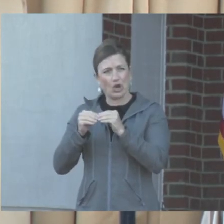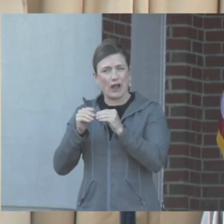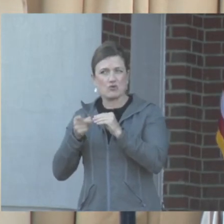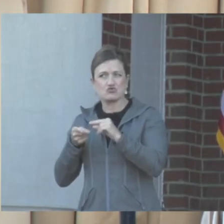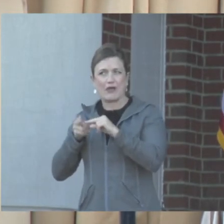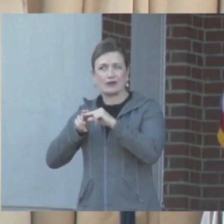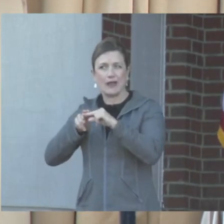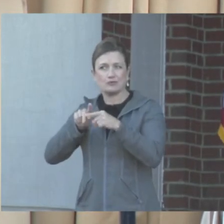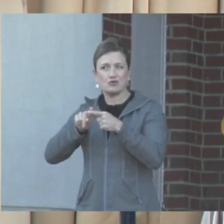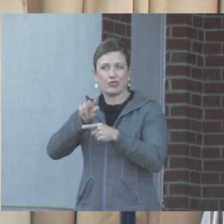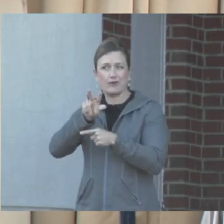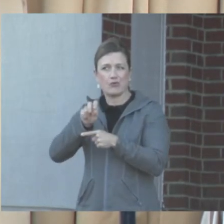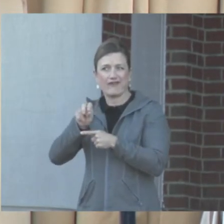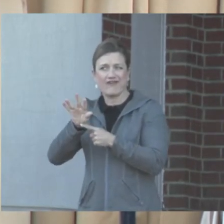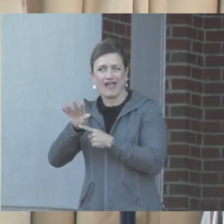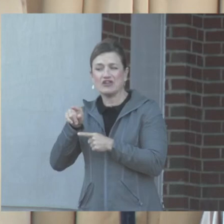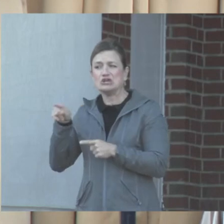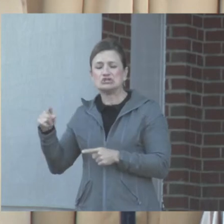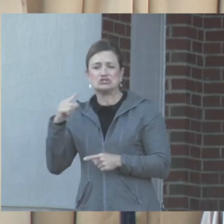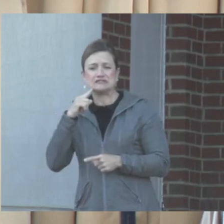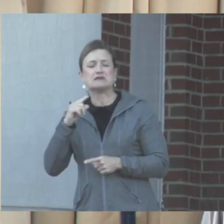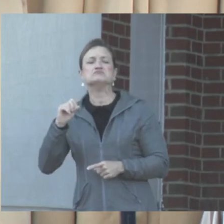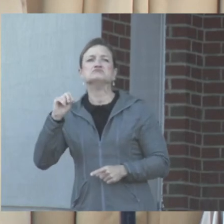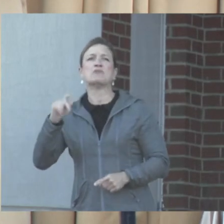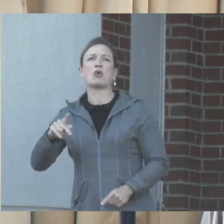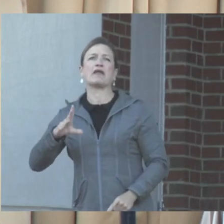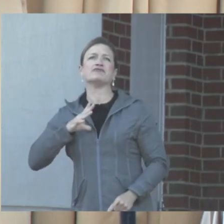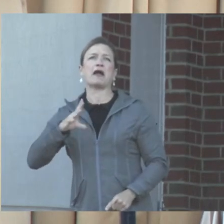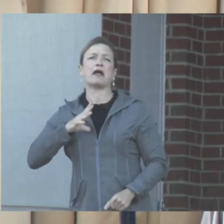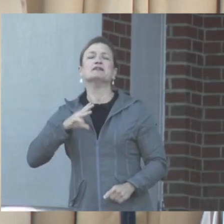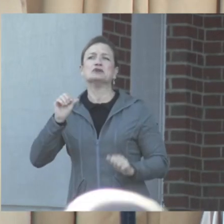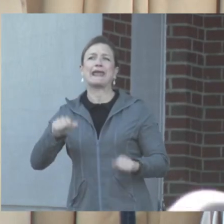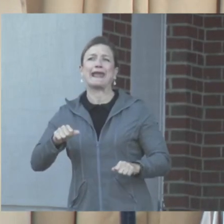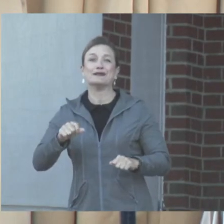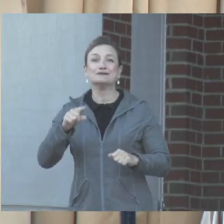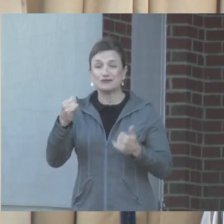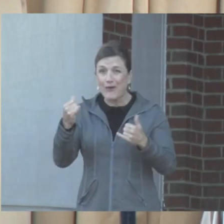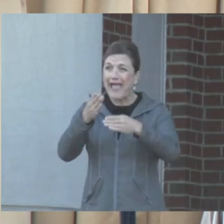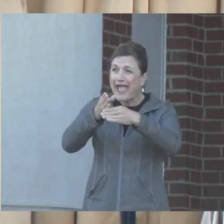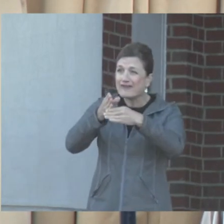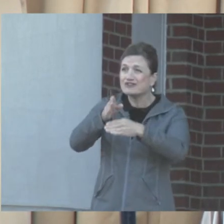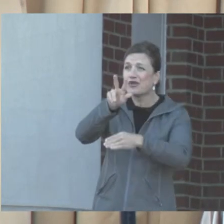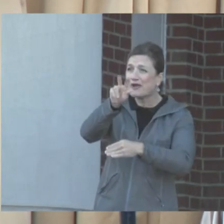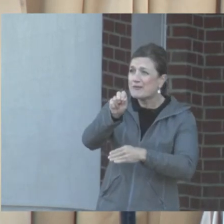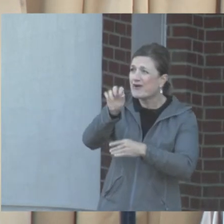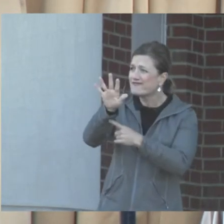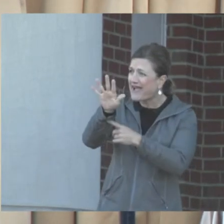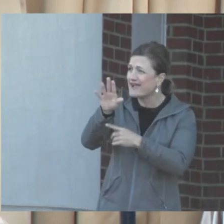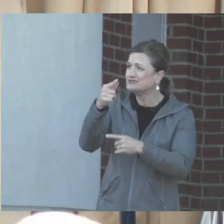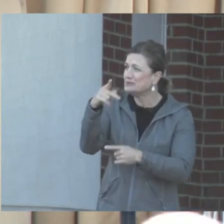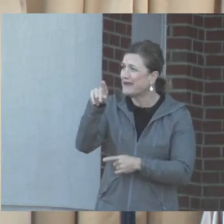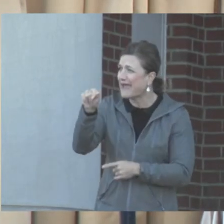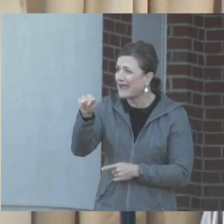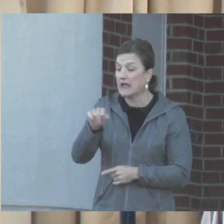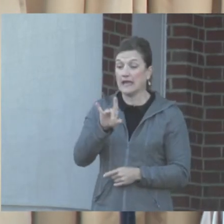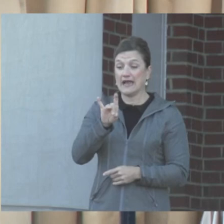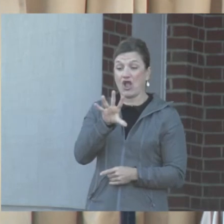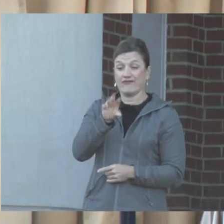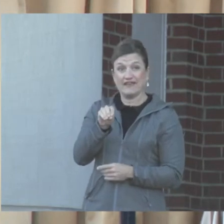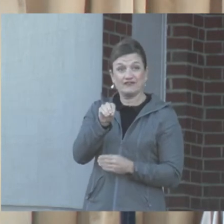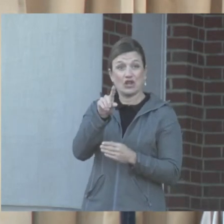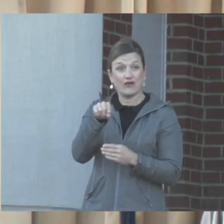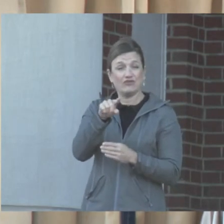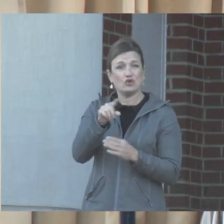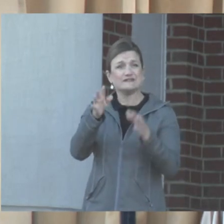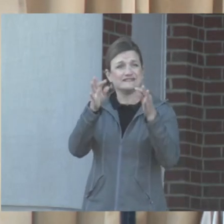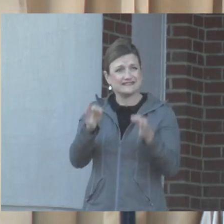to a 3.5. I think she's gonna be okay, even though she's a mathematician. We're gonna round it up. Nearly 850 of you have chosen to